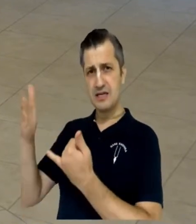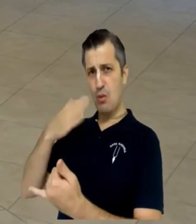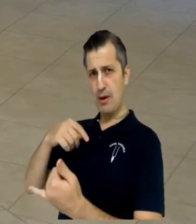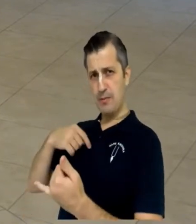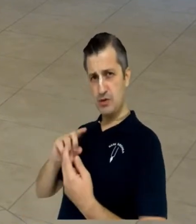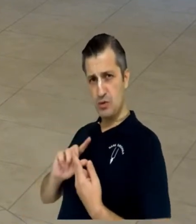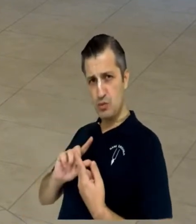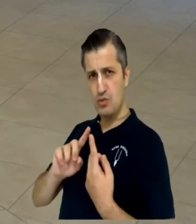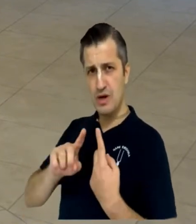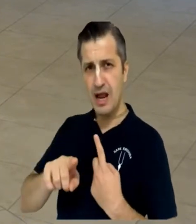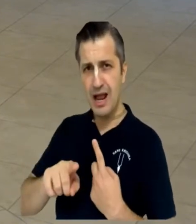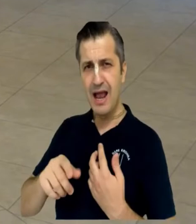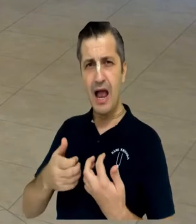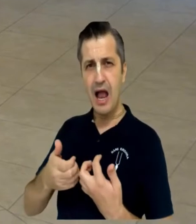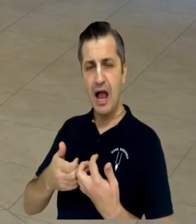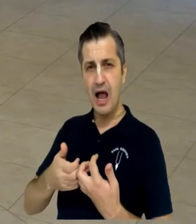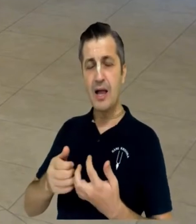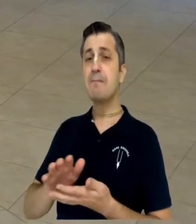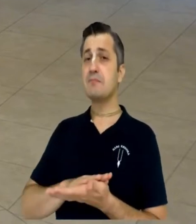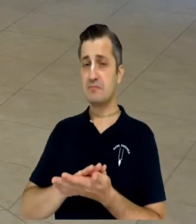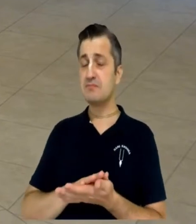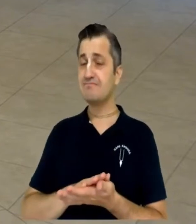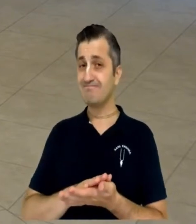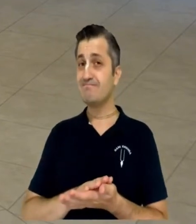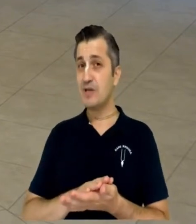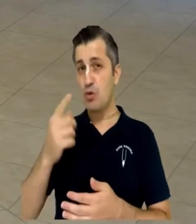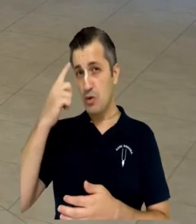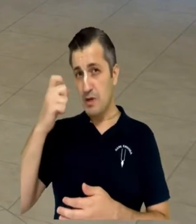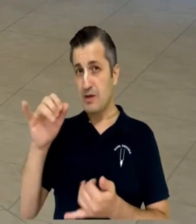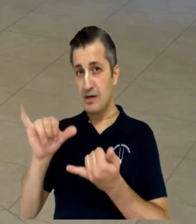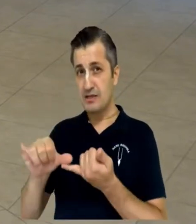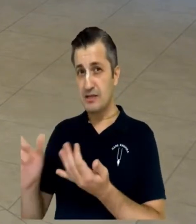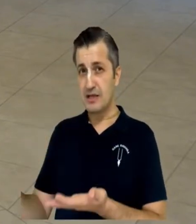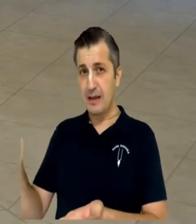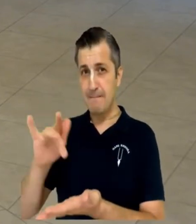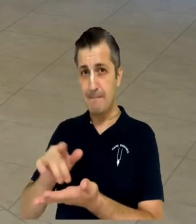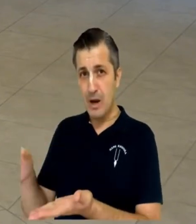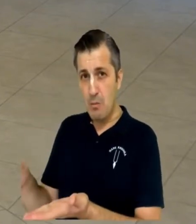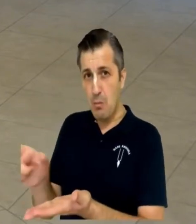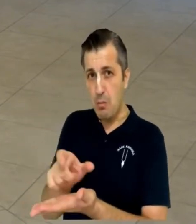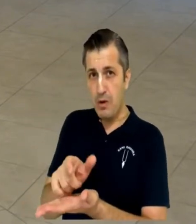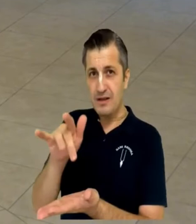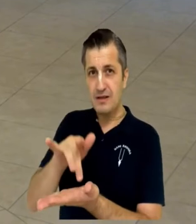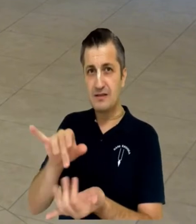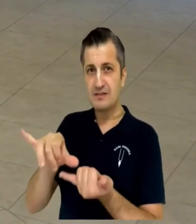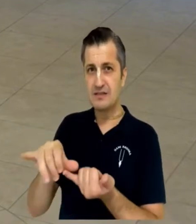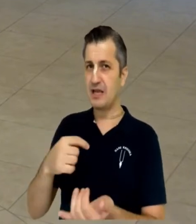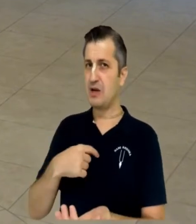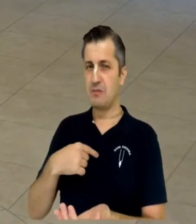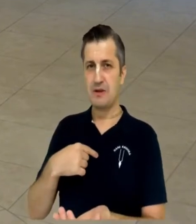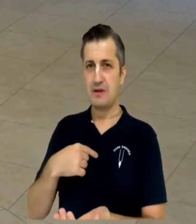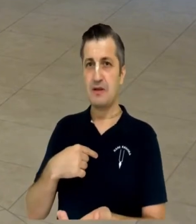we can put Krishna back into the center. And when we do that, we can really, we see that it's